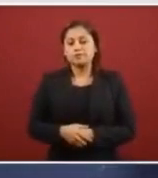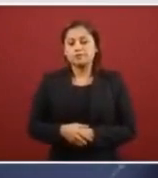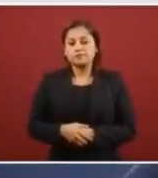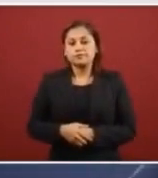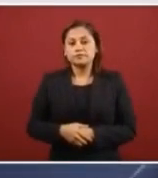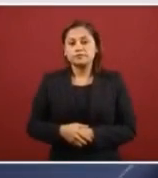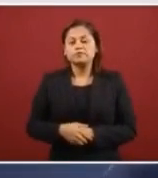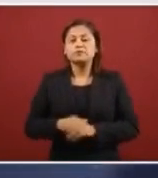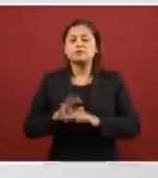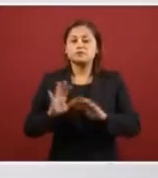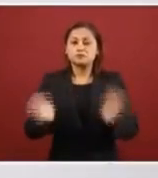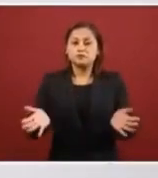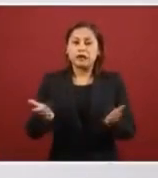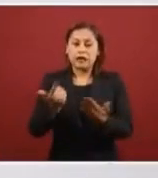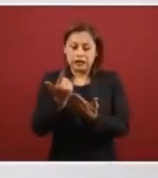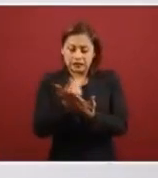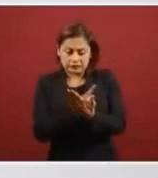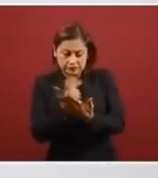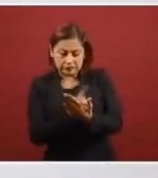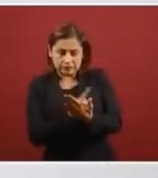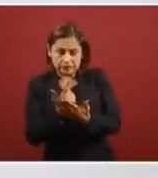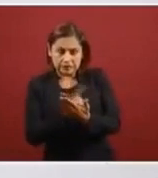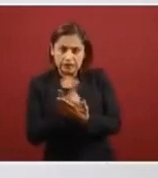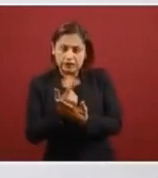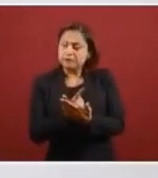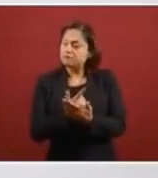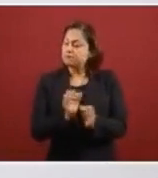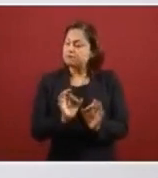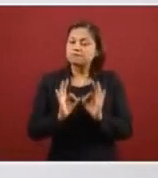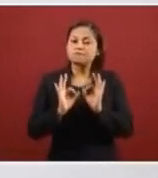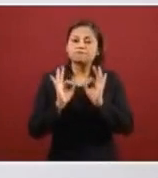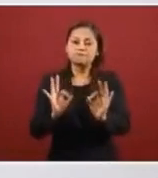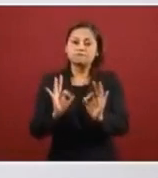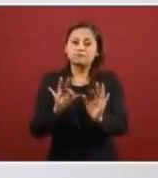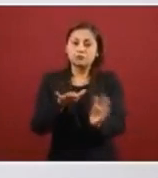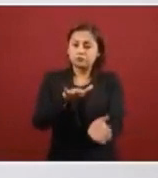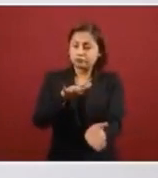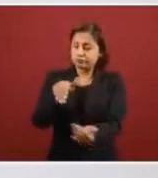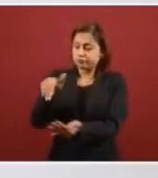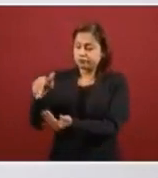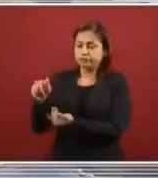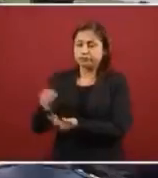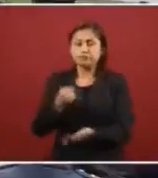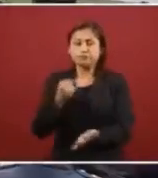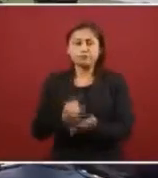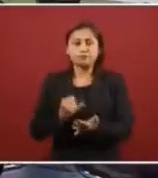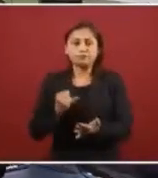we have finances that are public better well